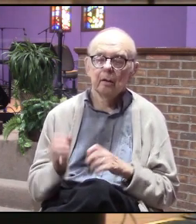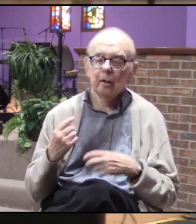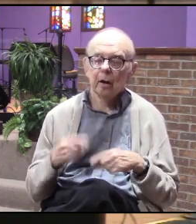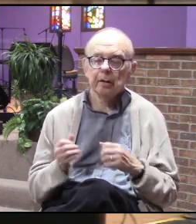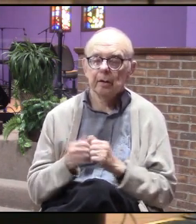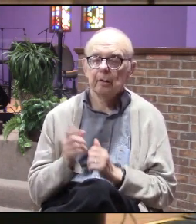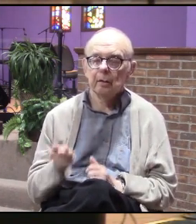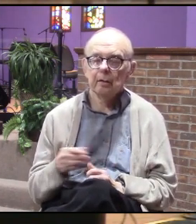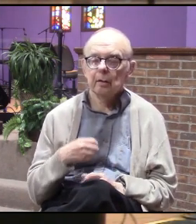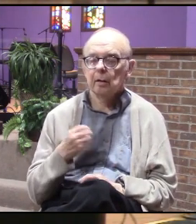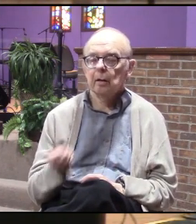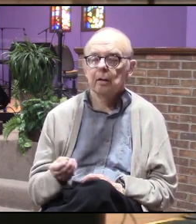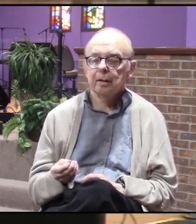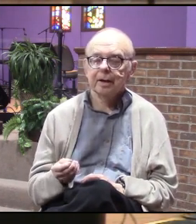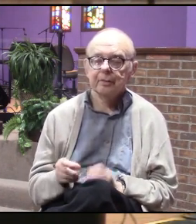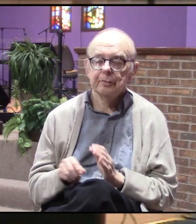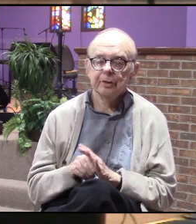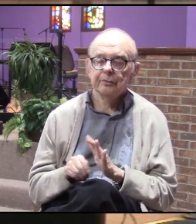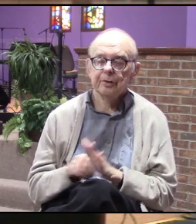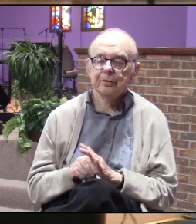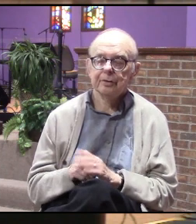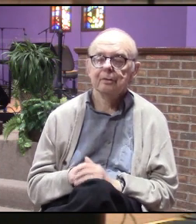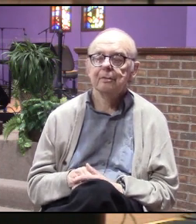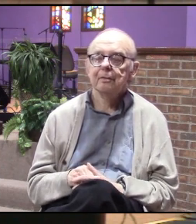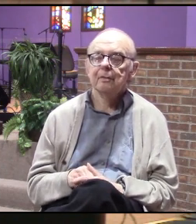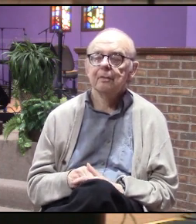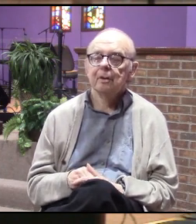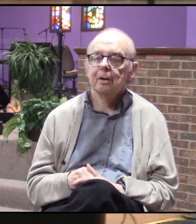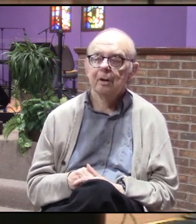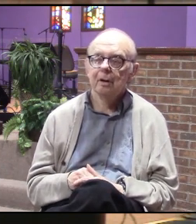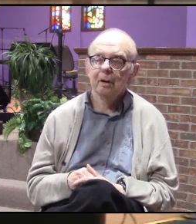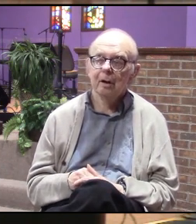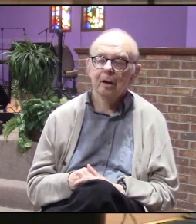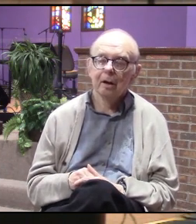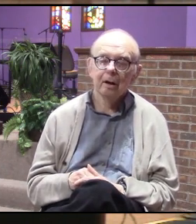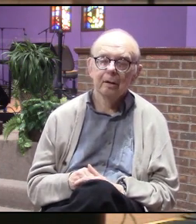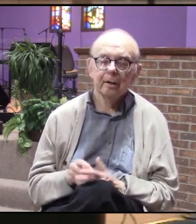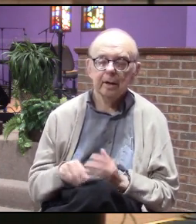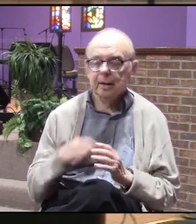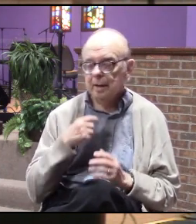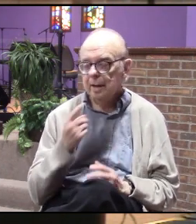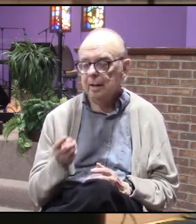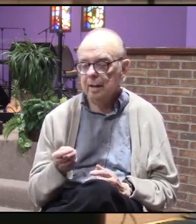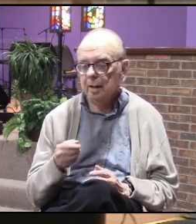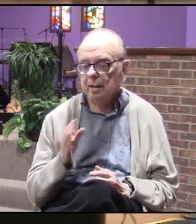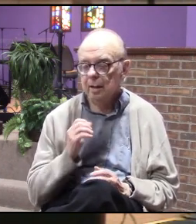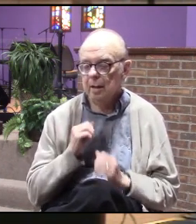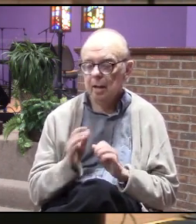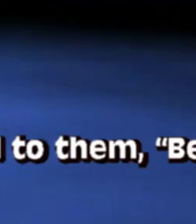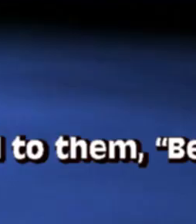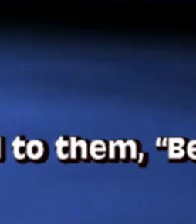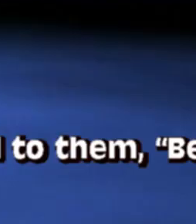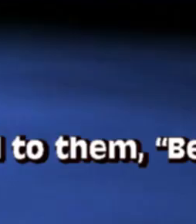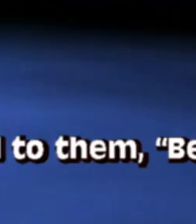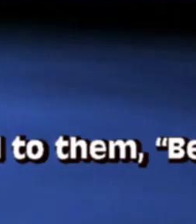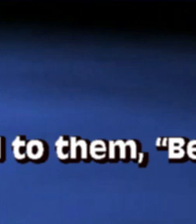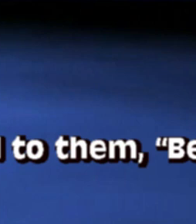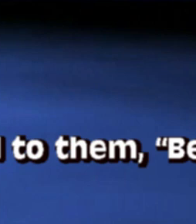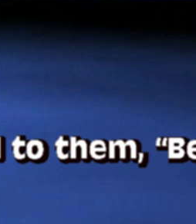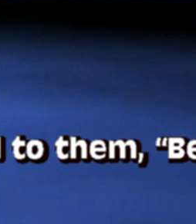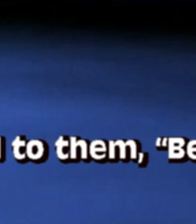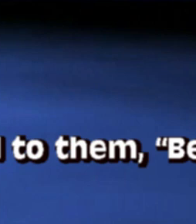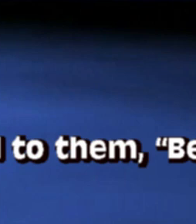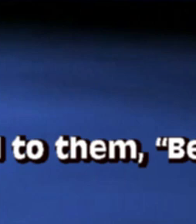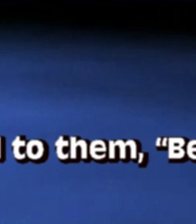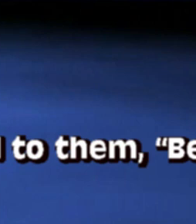arguing with you, just give them this verse. Okay? Here's what it says. God blessed Noah and his sons, and he said